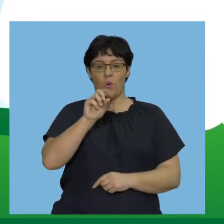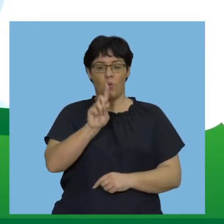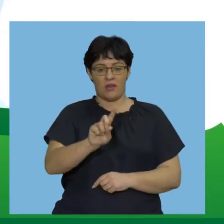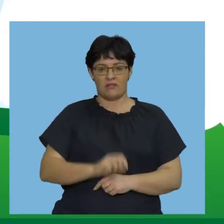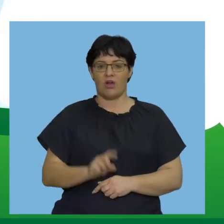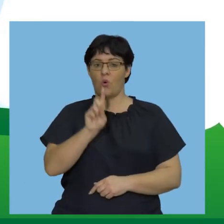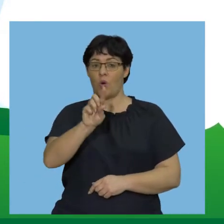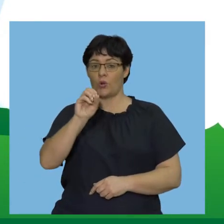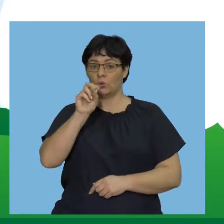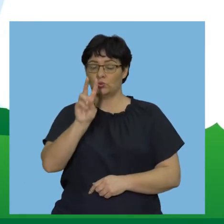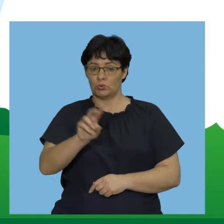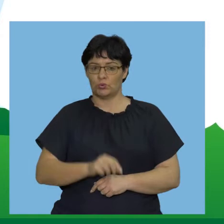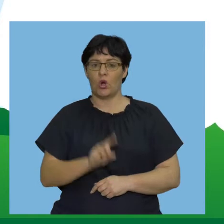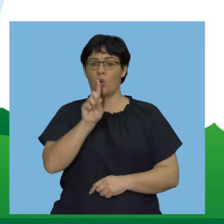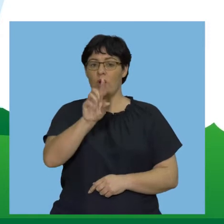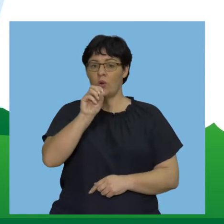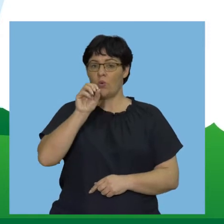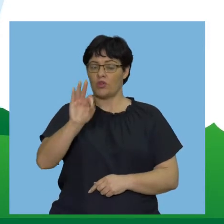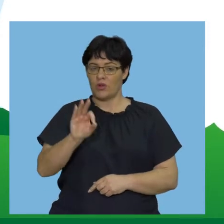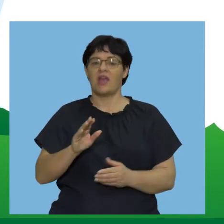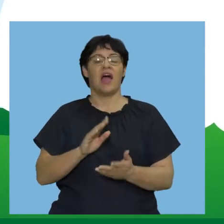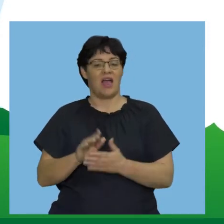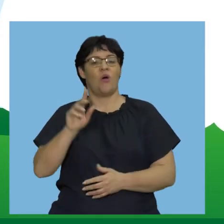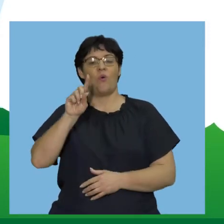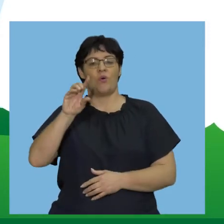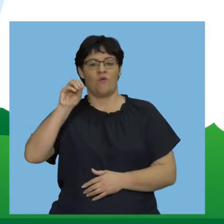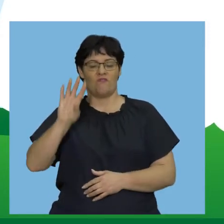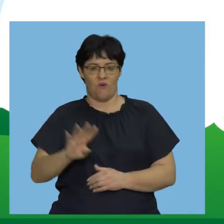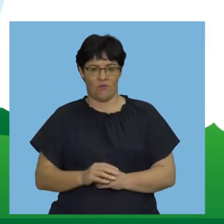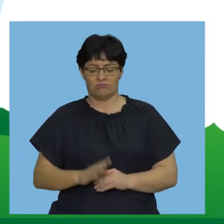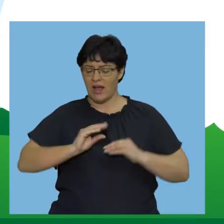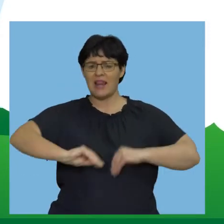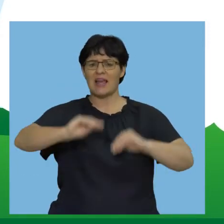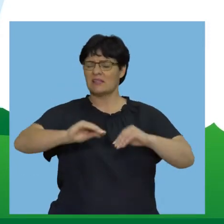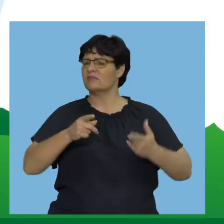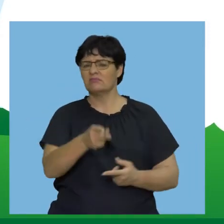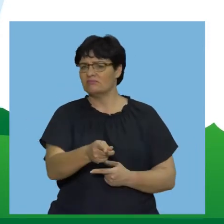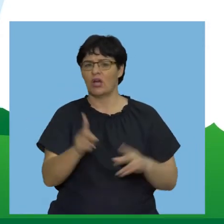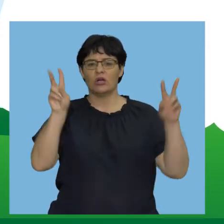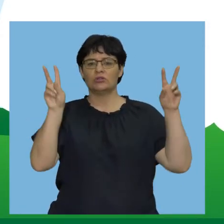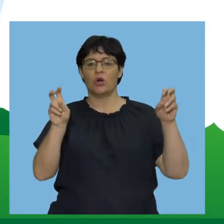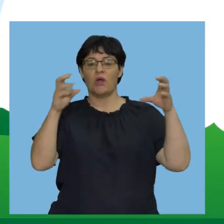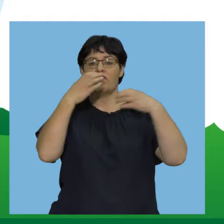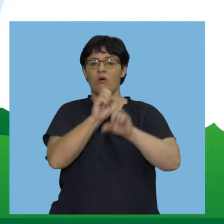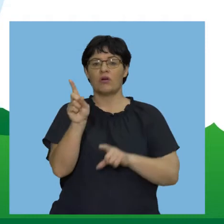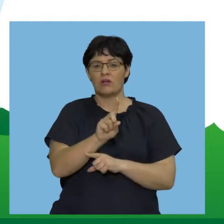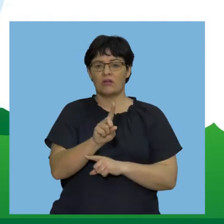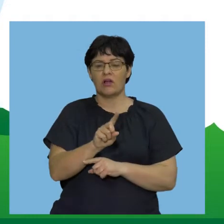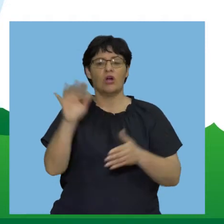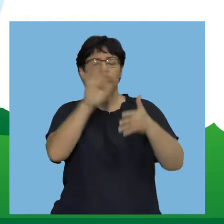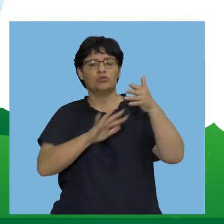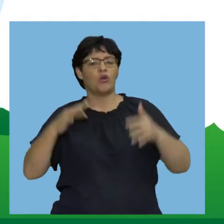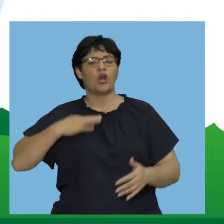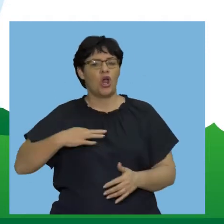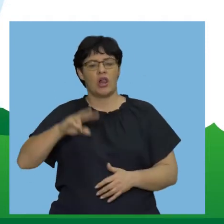101, 102, 103, and 104. In this lesson, the topics of focus are a story about a